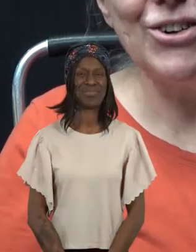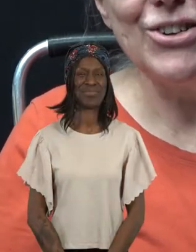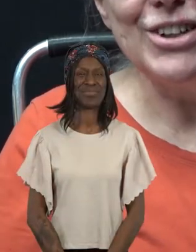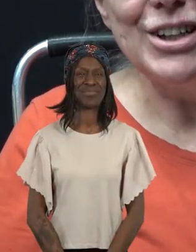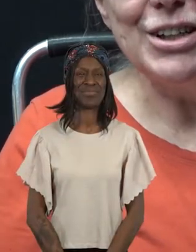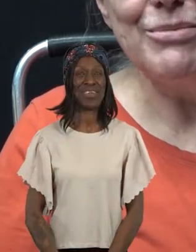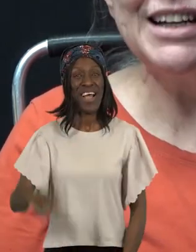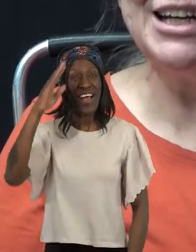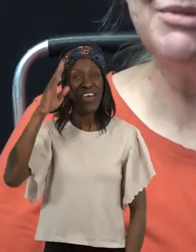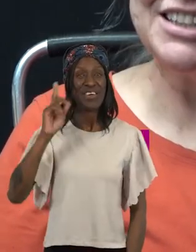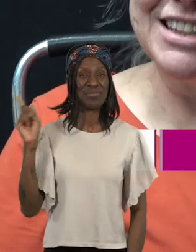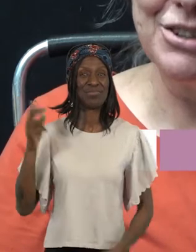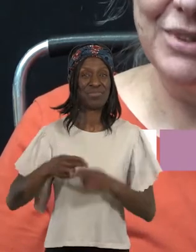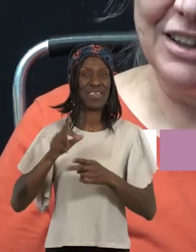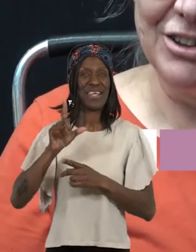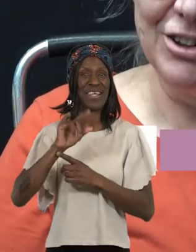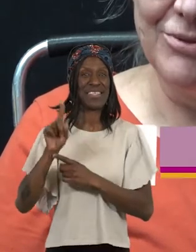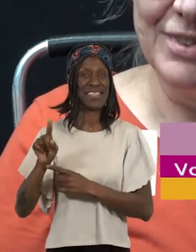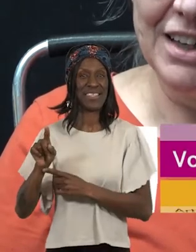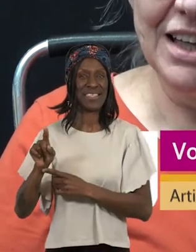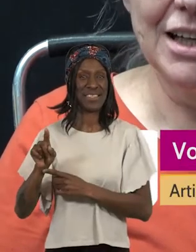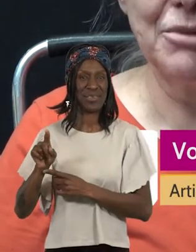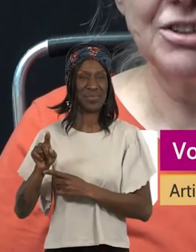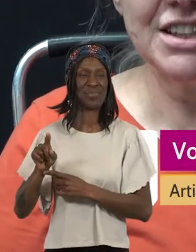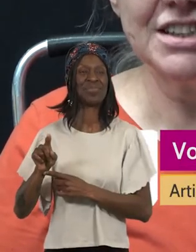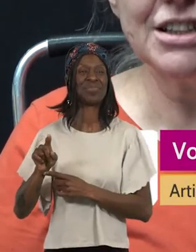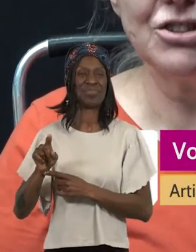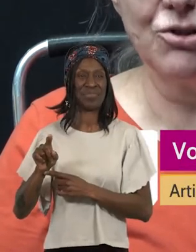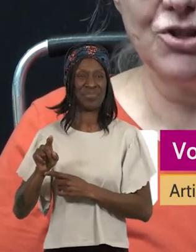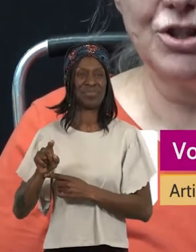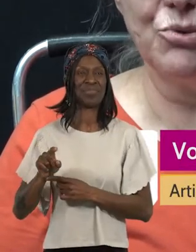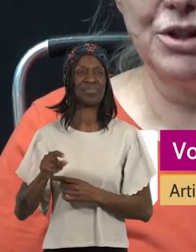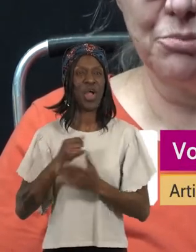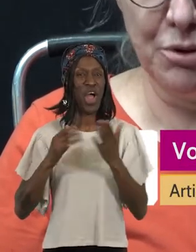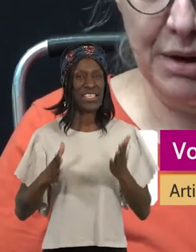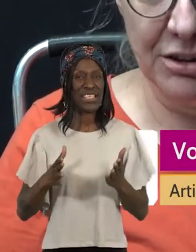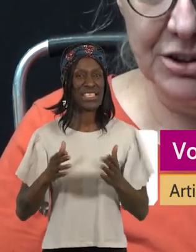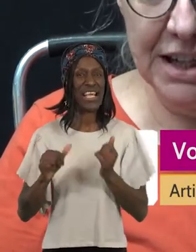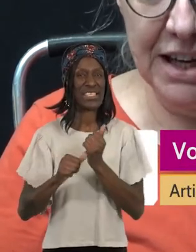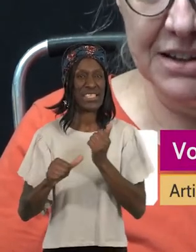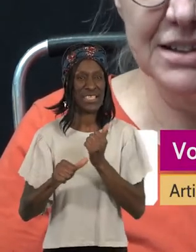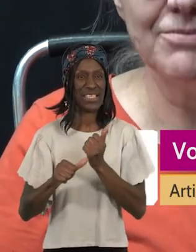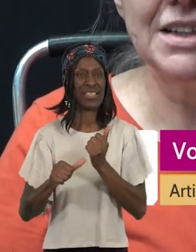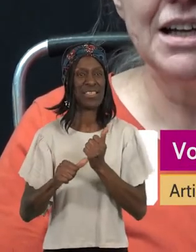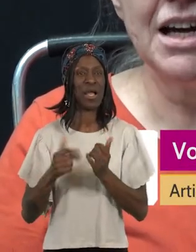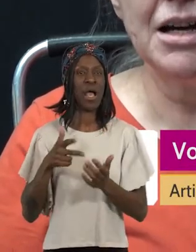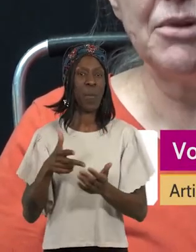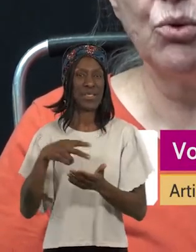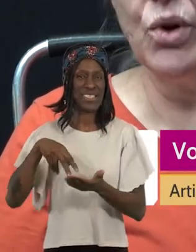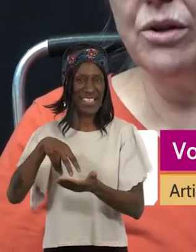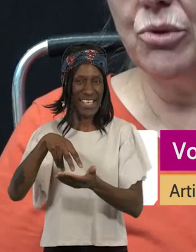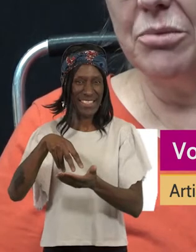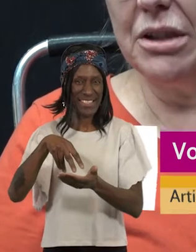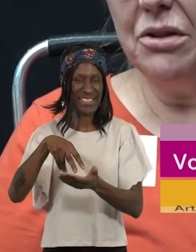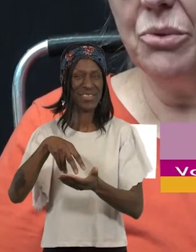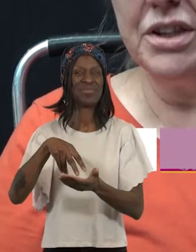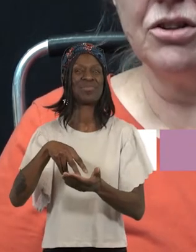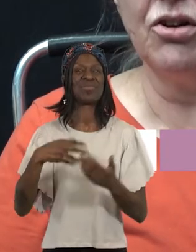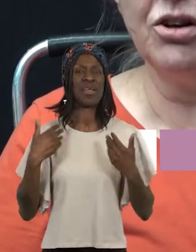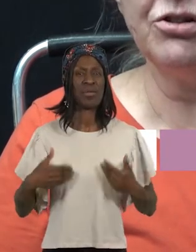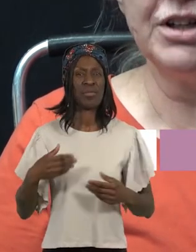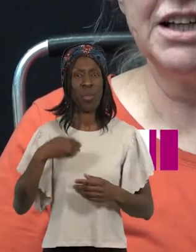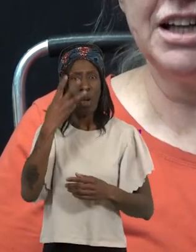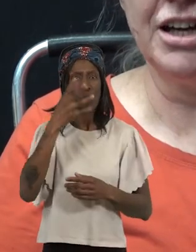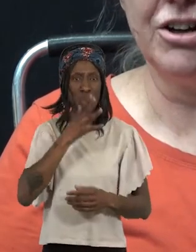Hello, my name is Liz Winkler, and I'm artistic associate with Propeller Dance. I'm a white woman